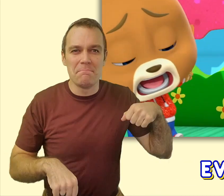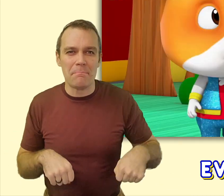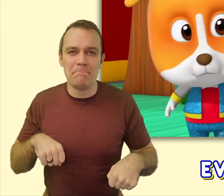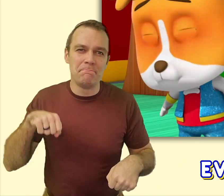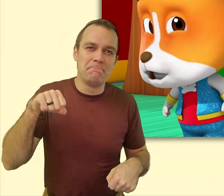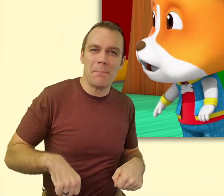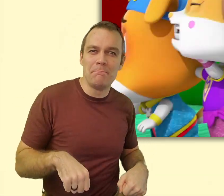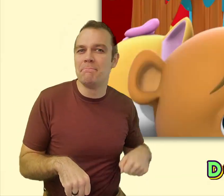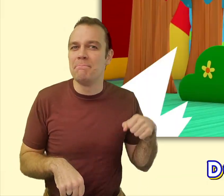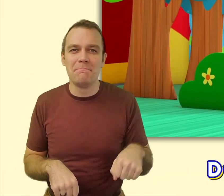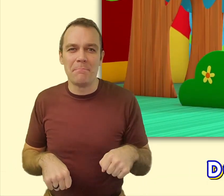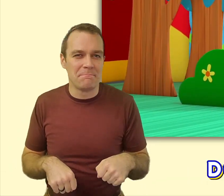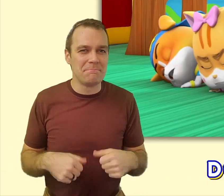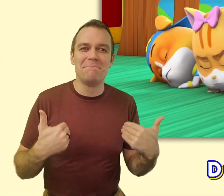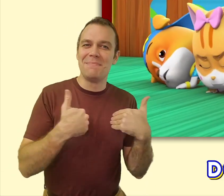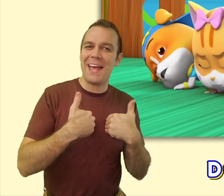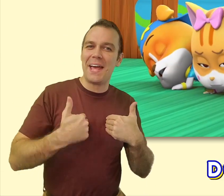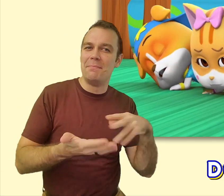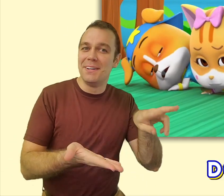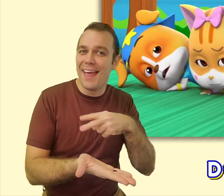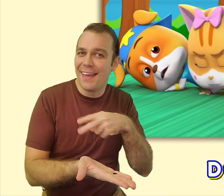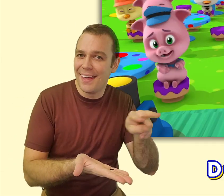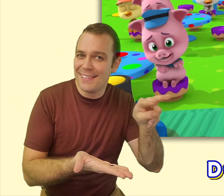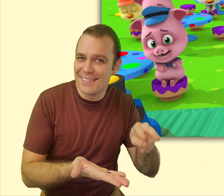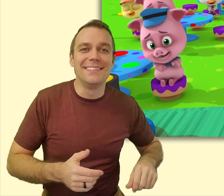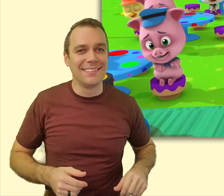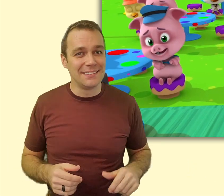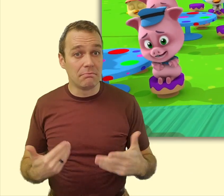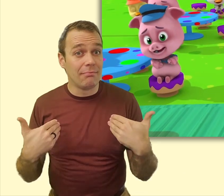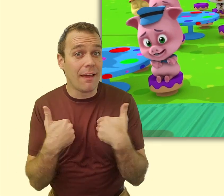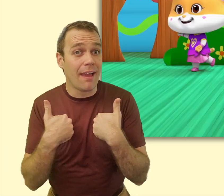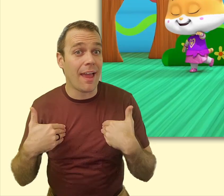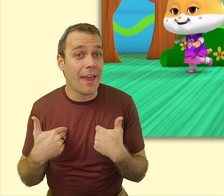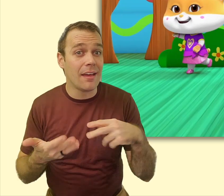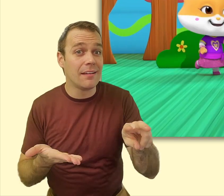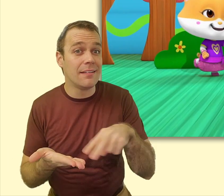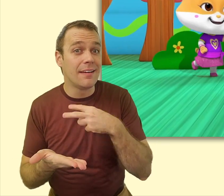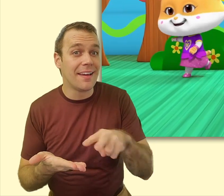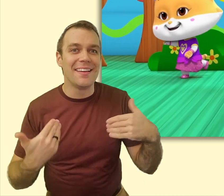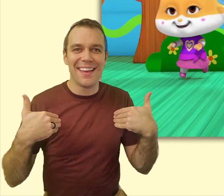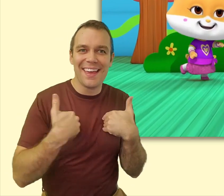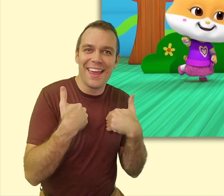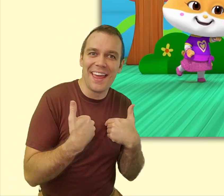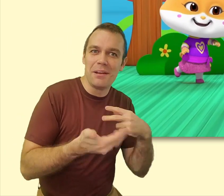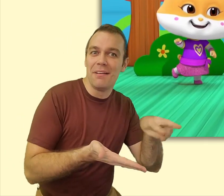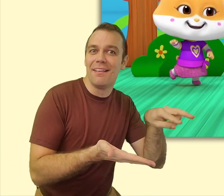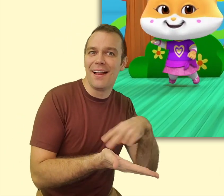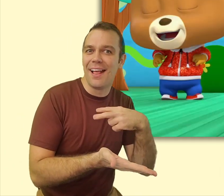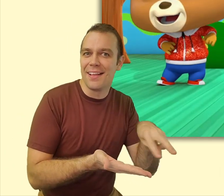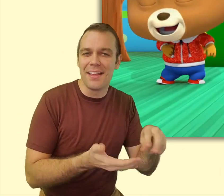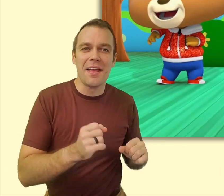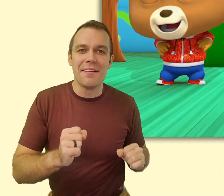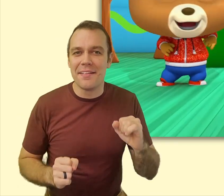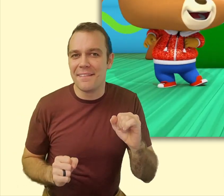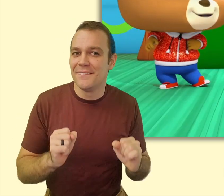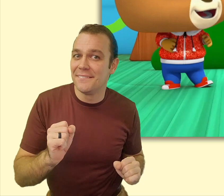Everybody stomp along, doing the animal dance. The animal dance, the animal dance. Do